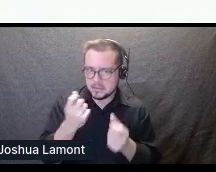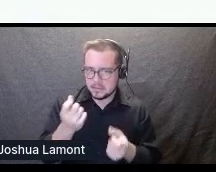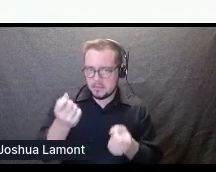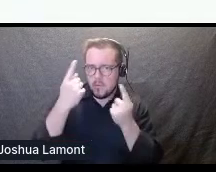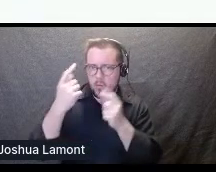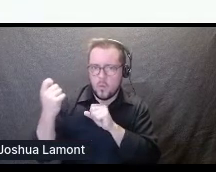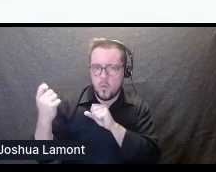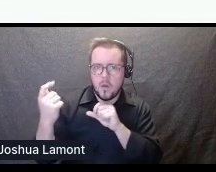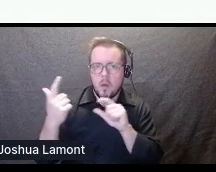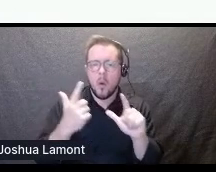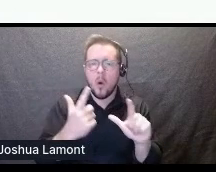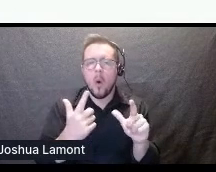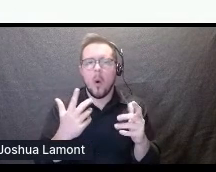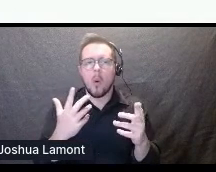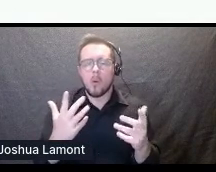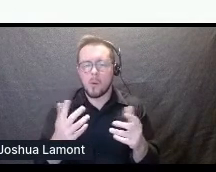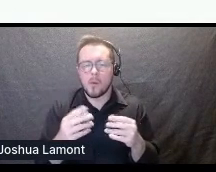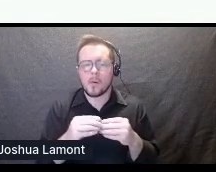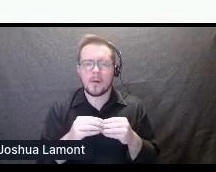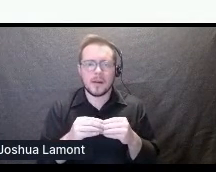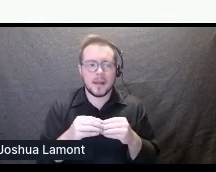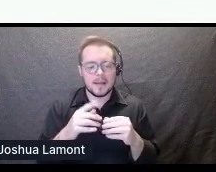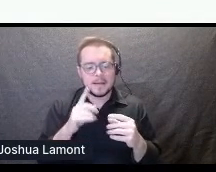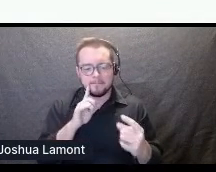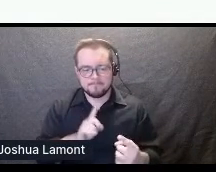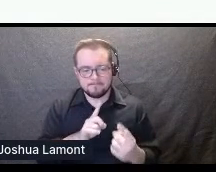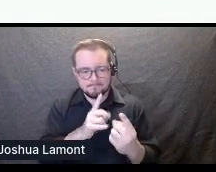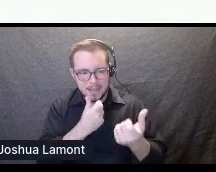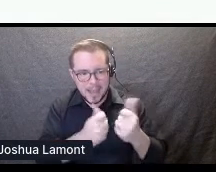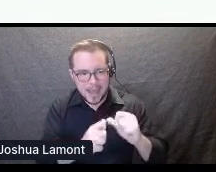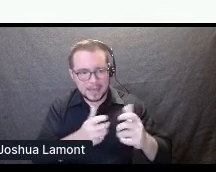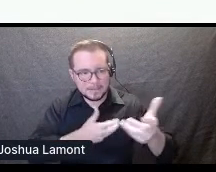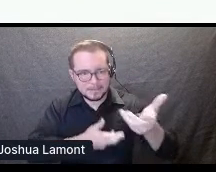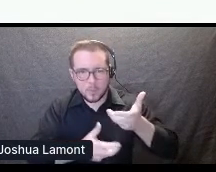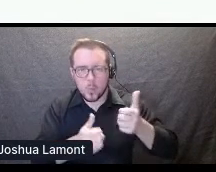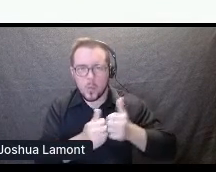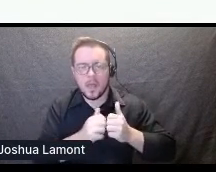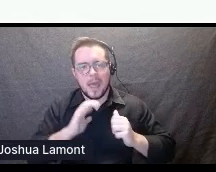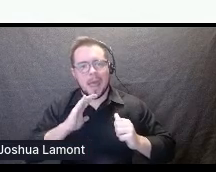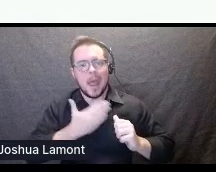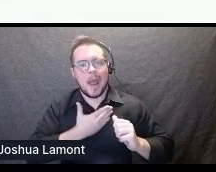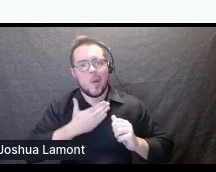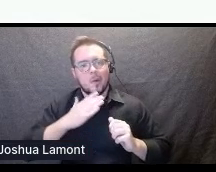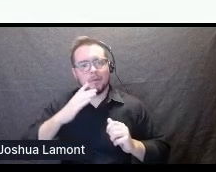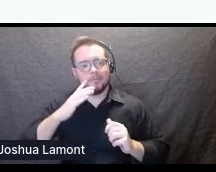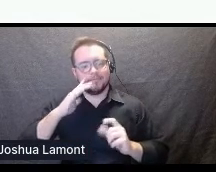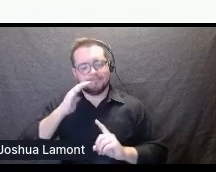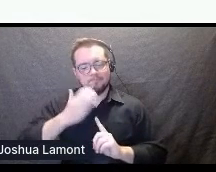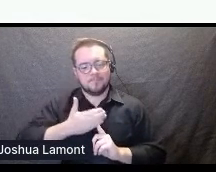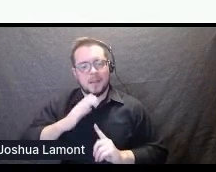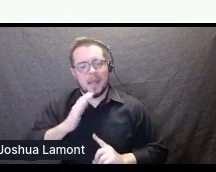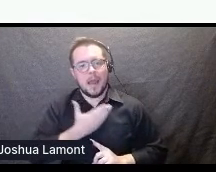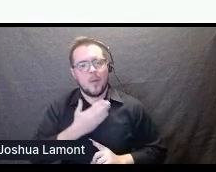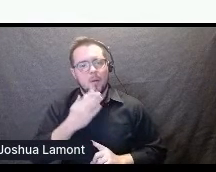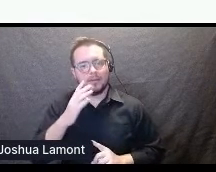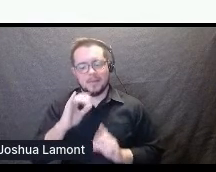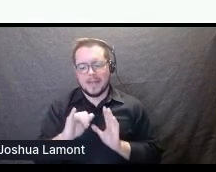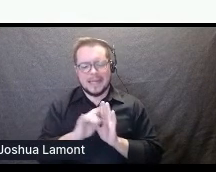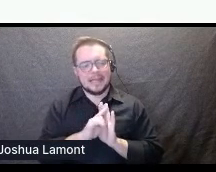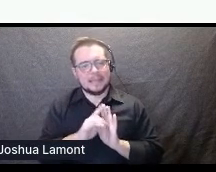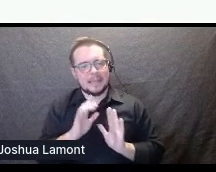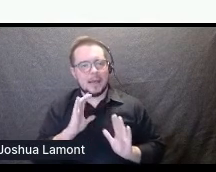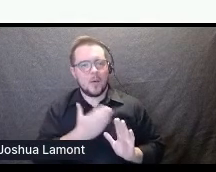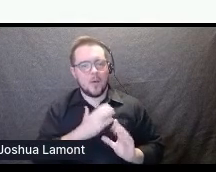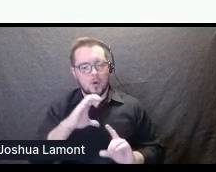our interactions with a set of identities and cultural lenses that really shape our communication and